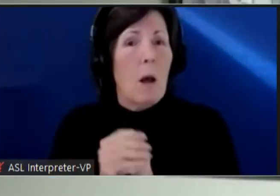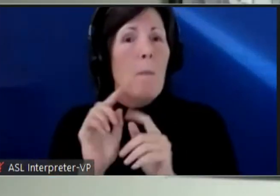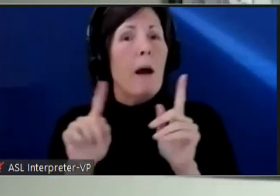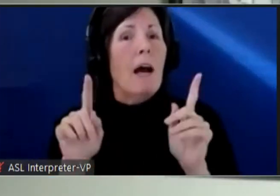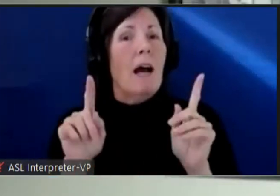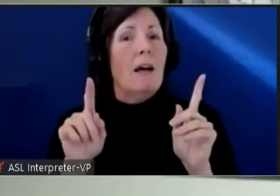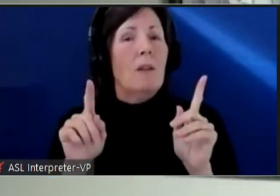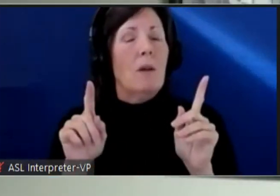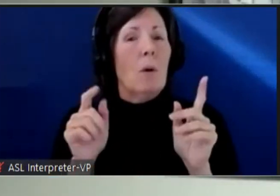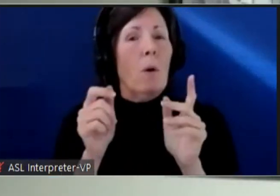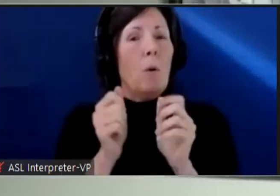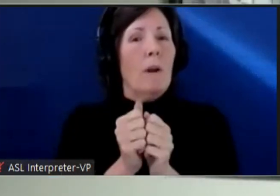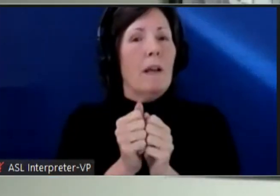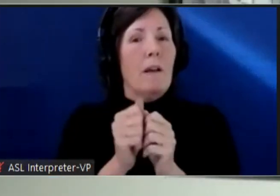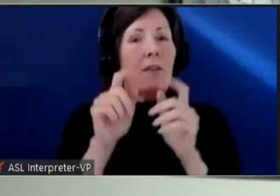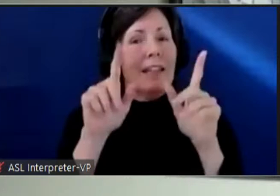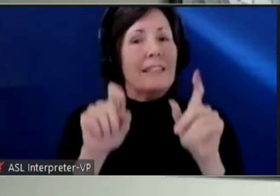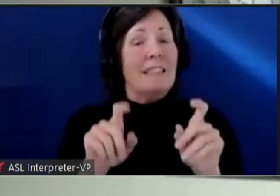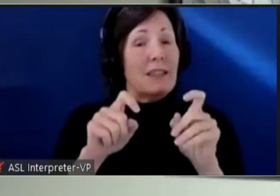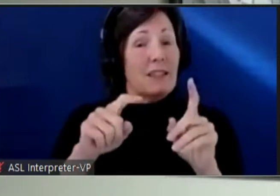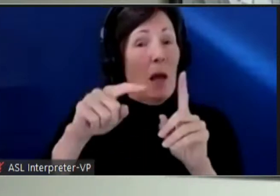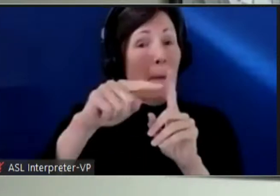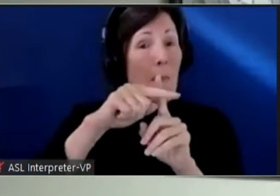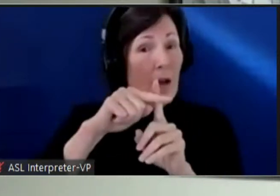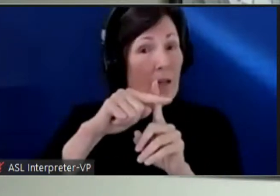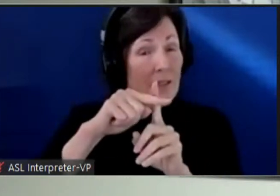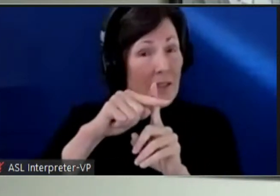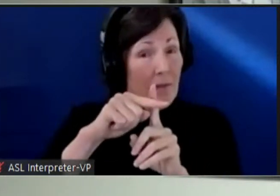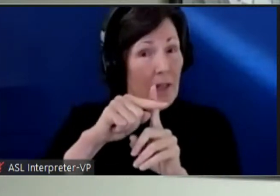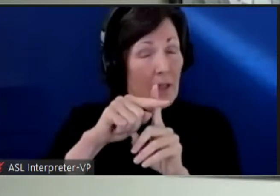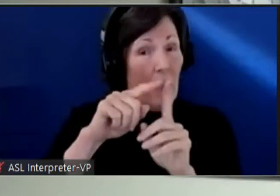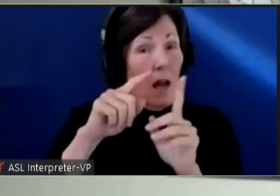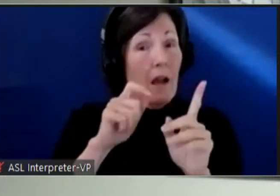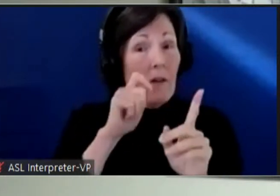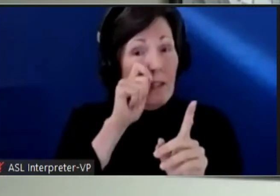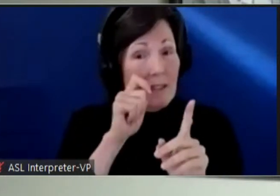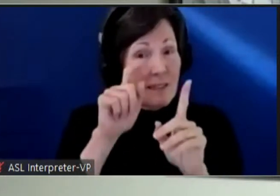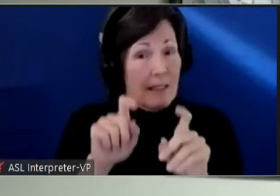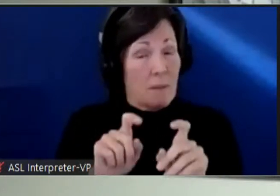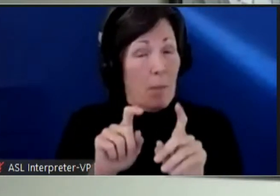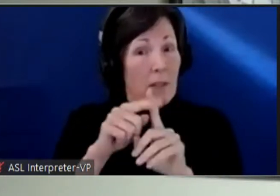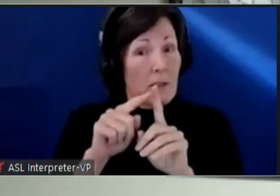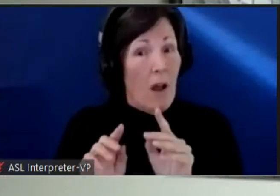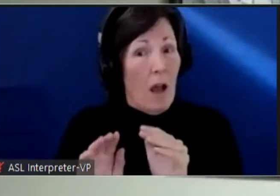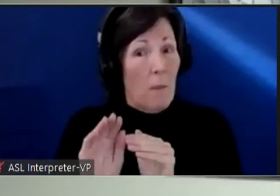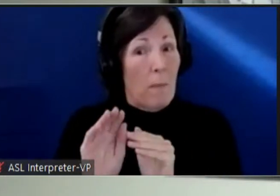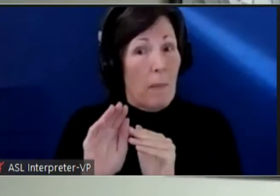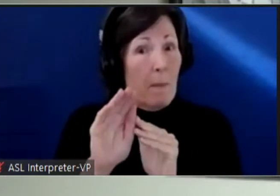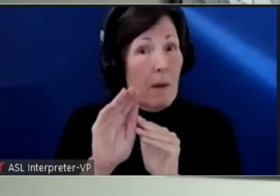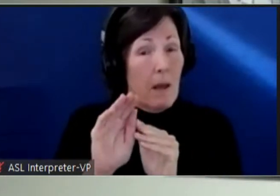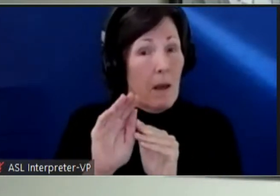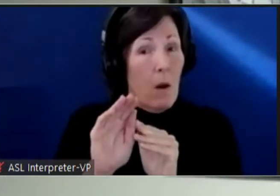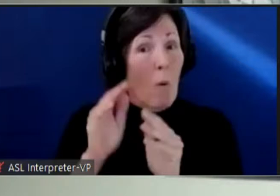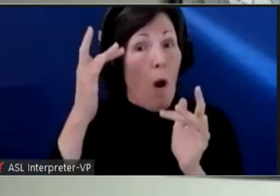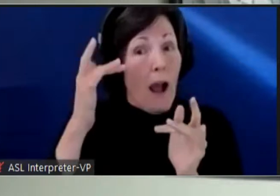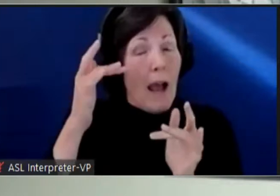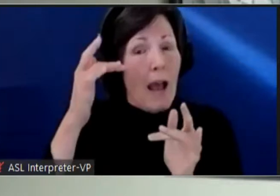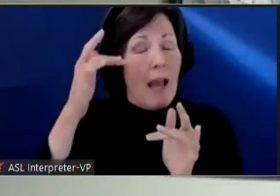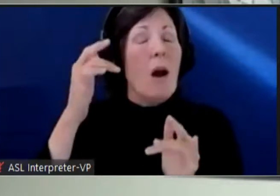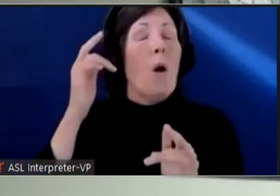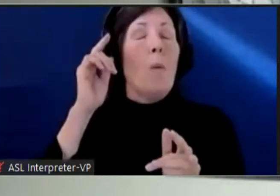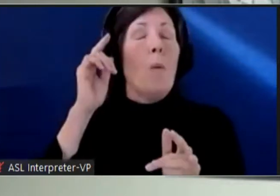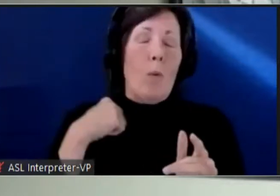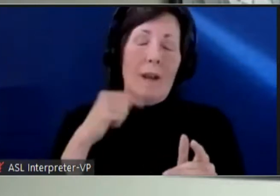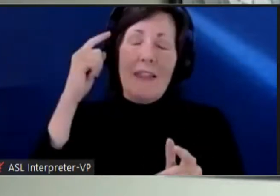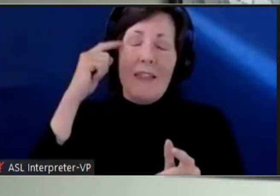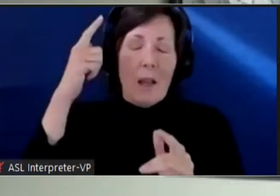problem with the test positivity rate going up is because there are fewer and fewer people getting the tests. And I don't have that data